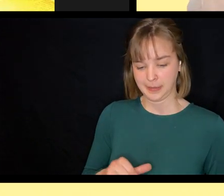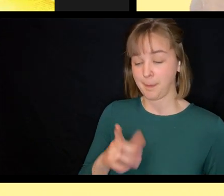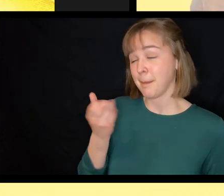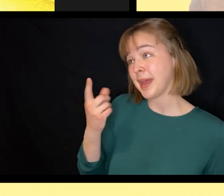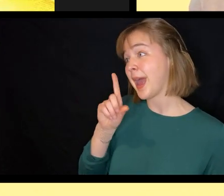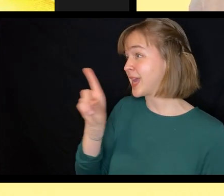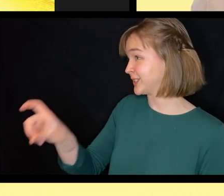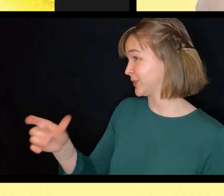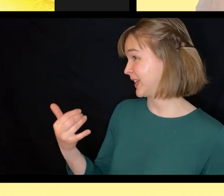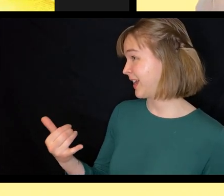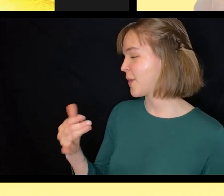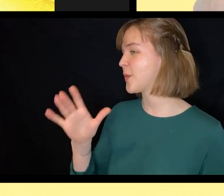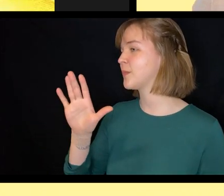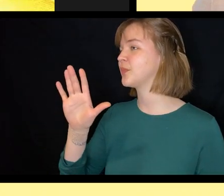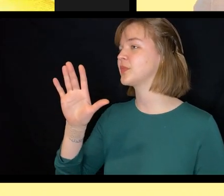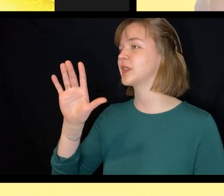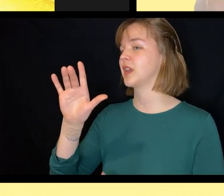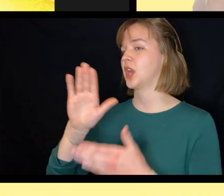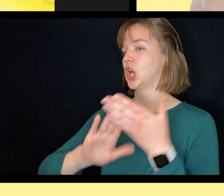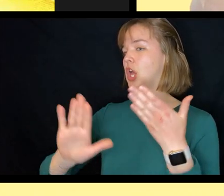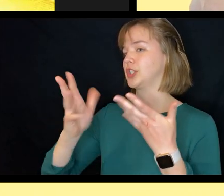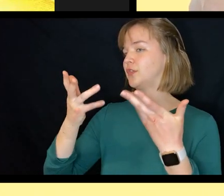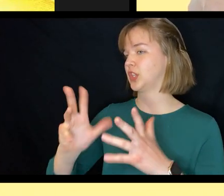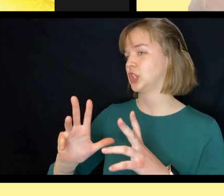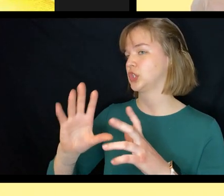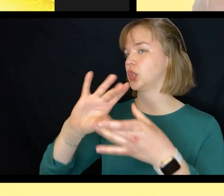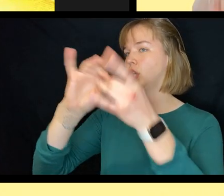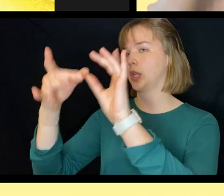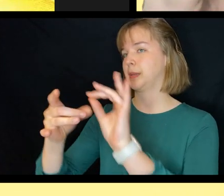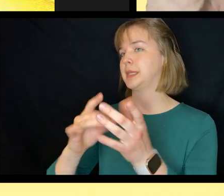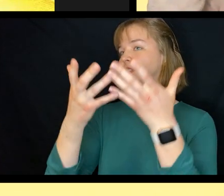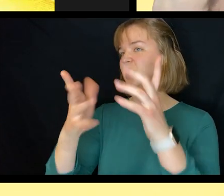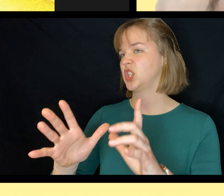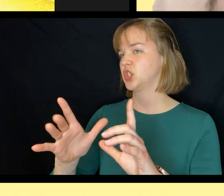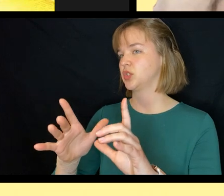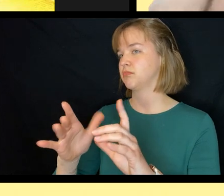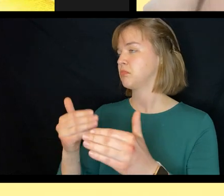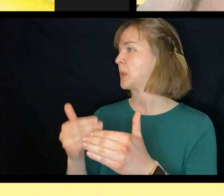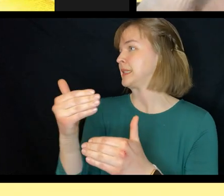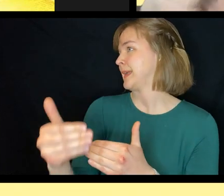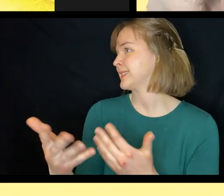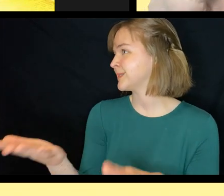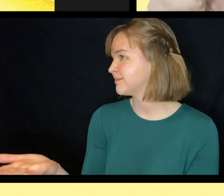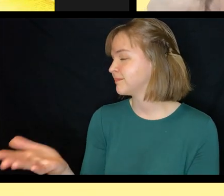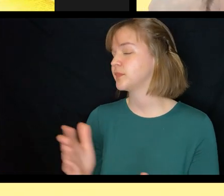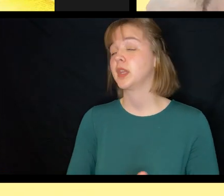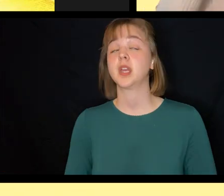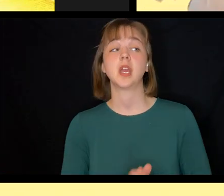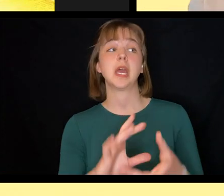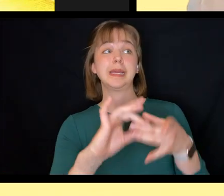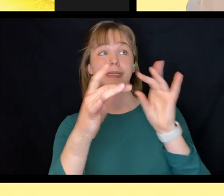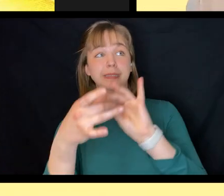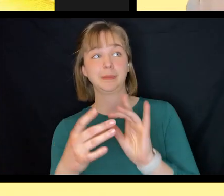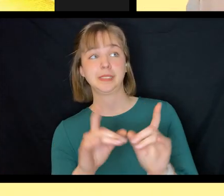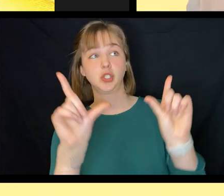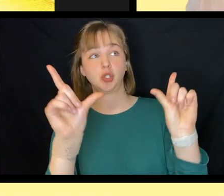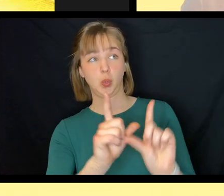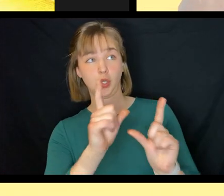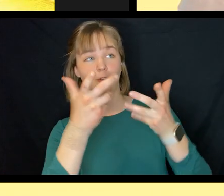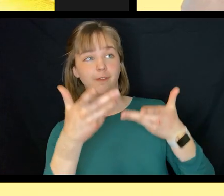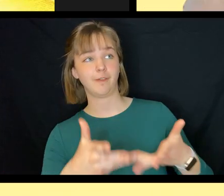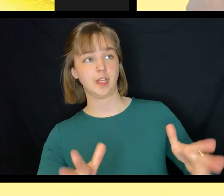but I'm gonna ask you anyway. What are your long-term goals after Tokyo? So after Tokyo, I